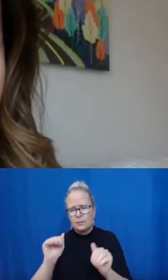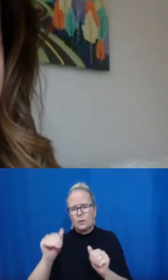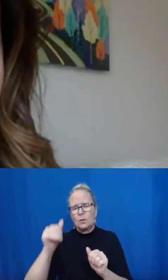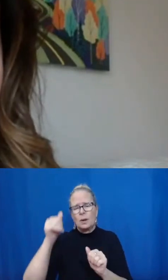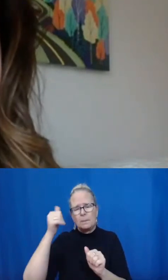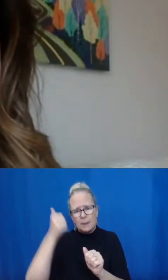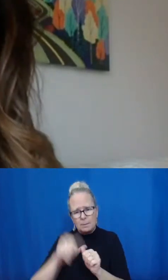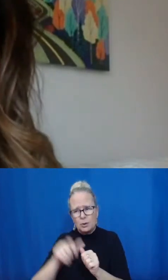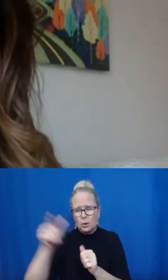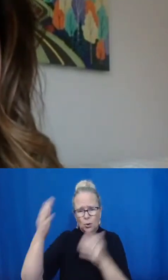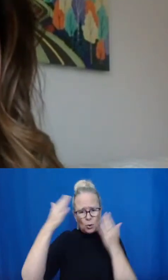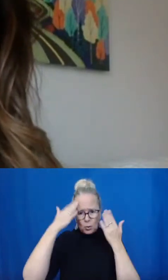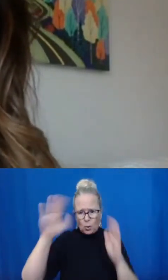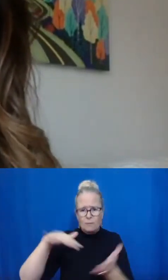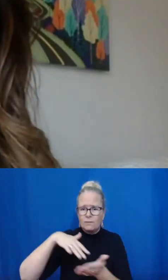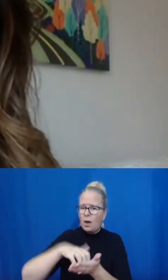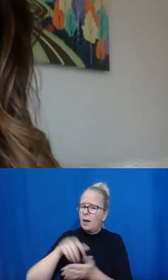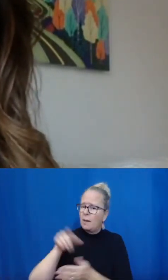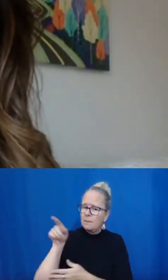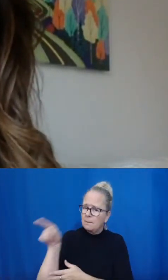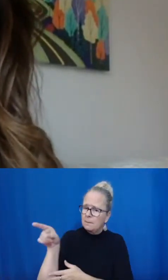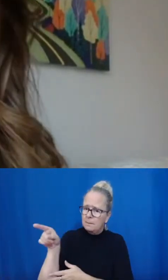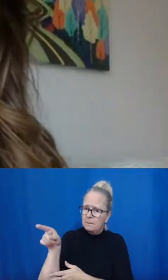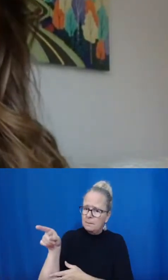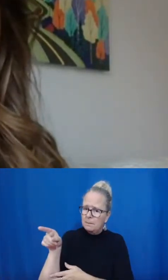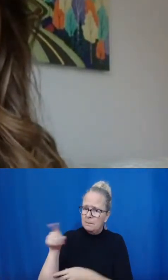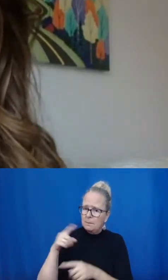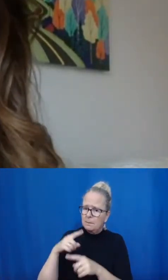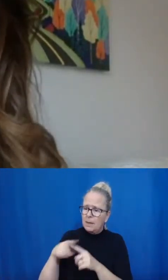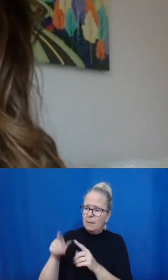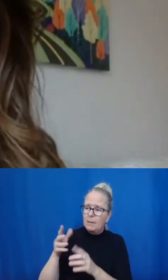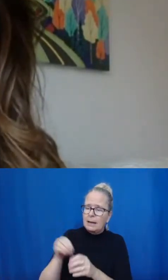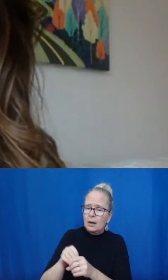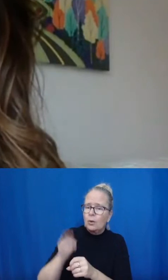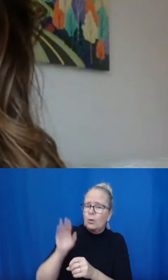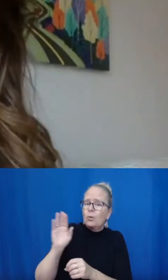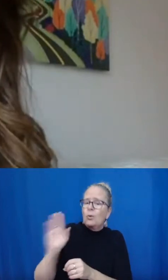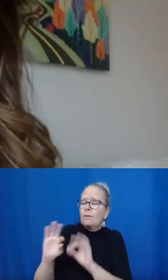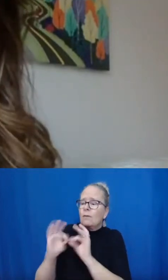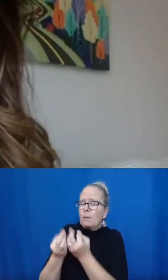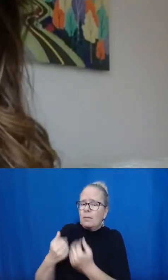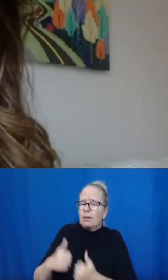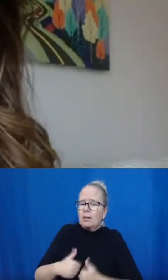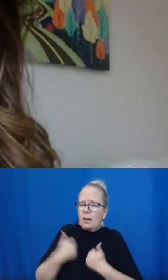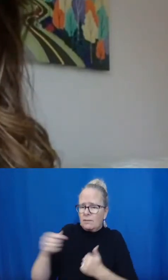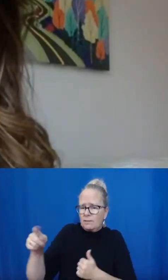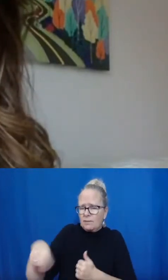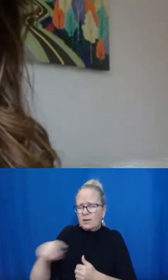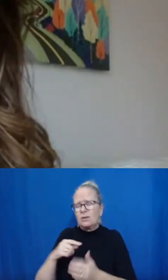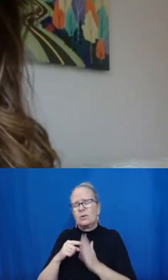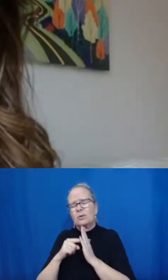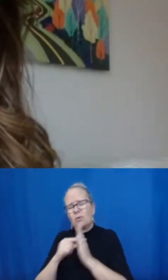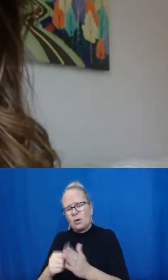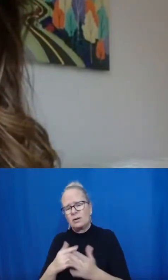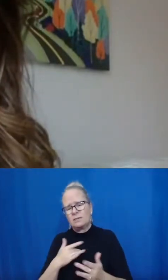Because until community transmission is down, it'll make society safer for everyone.